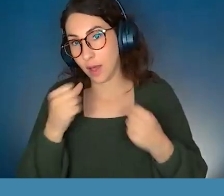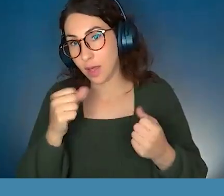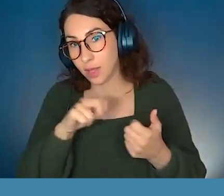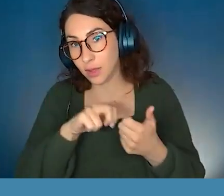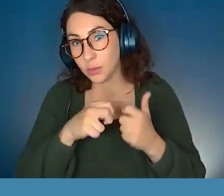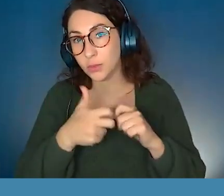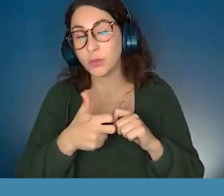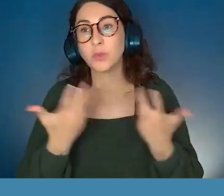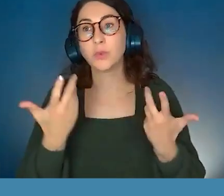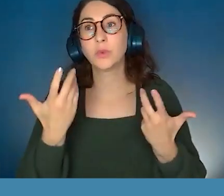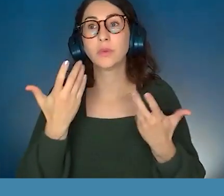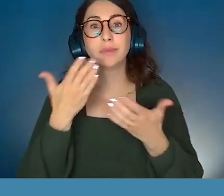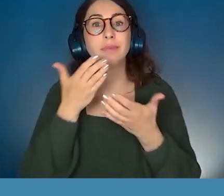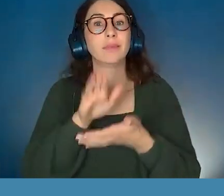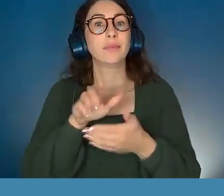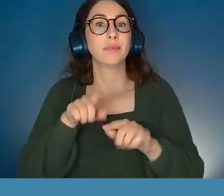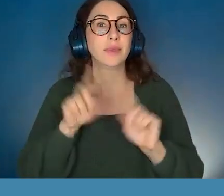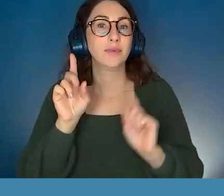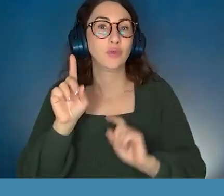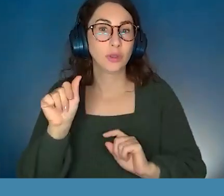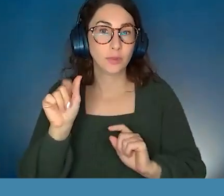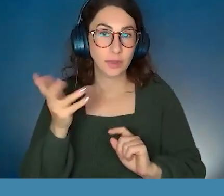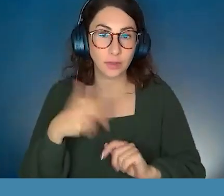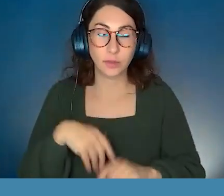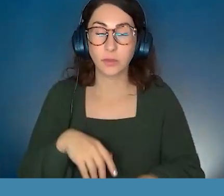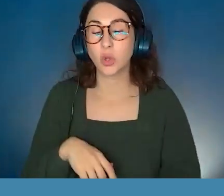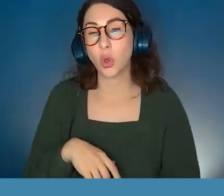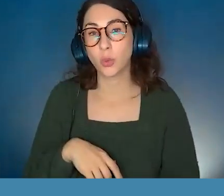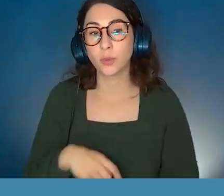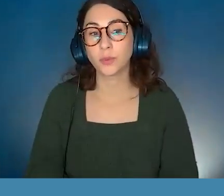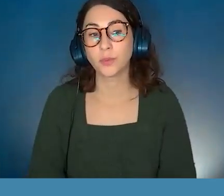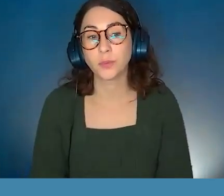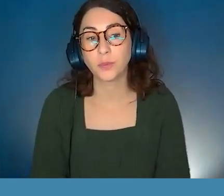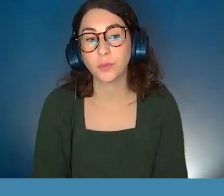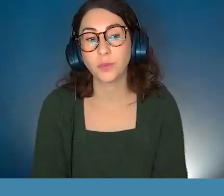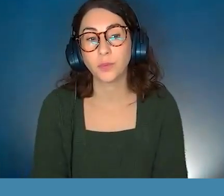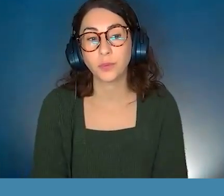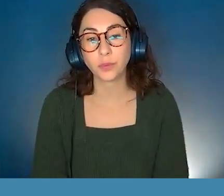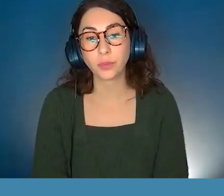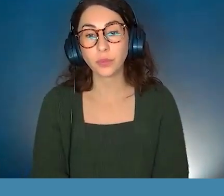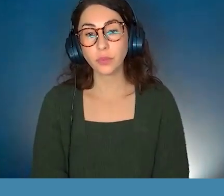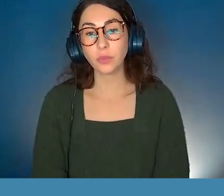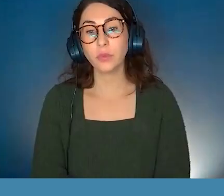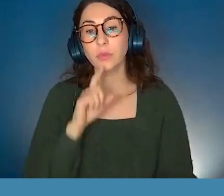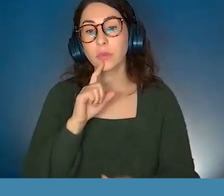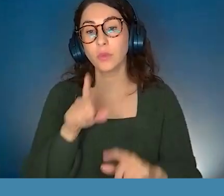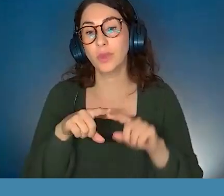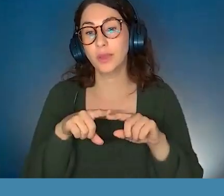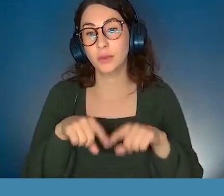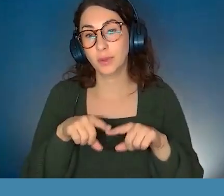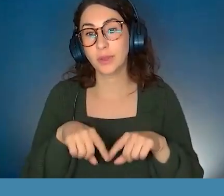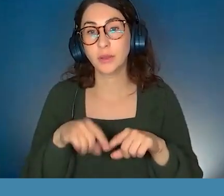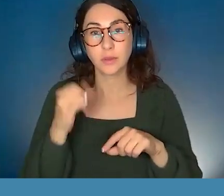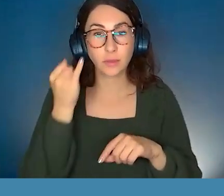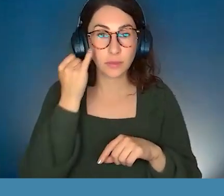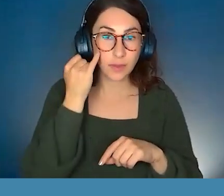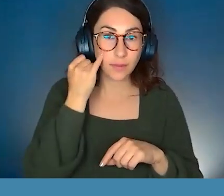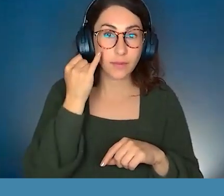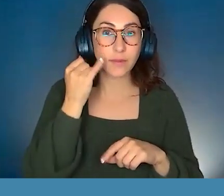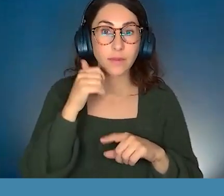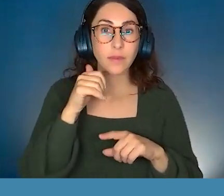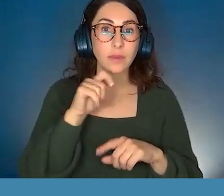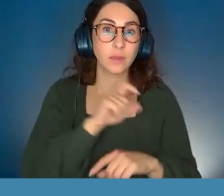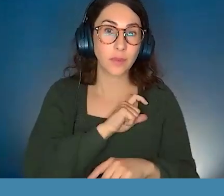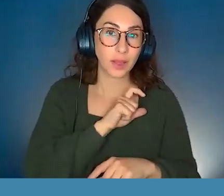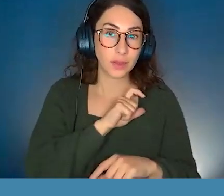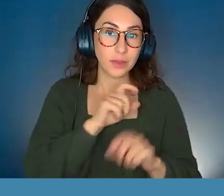disabilities. So in a roundabout way, it varies on if and how police departments are trained to